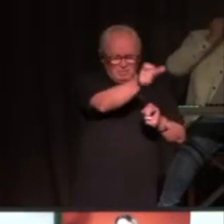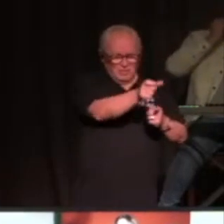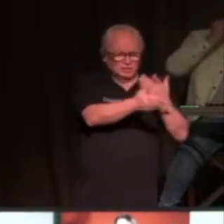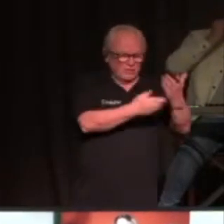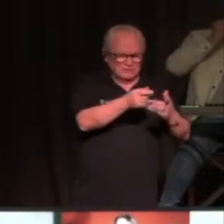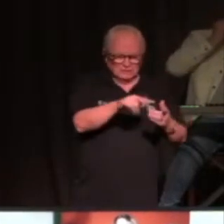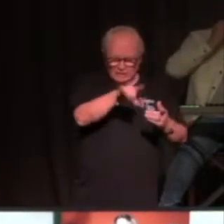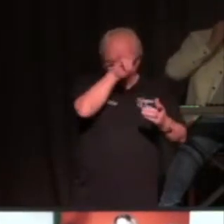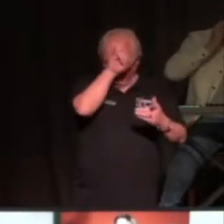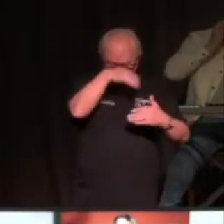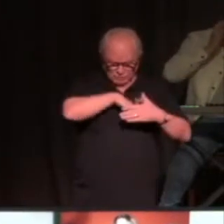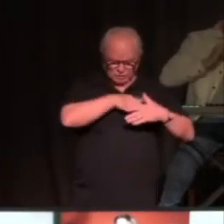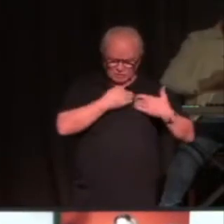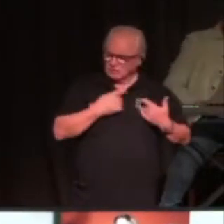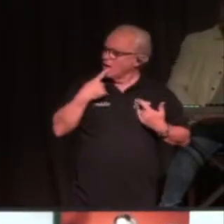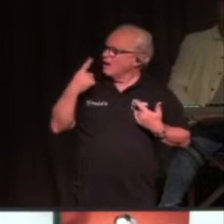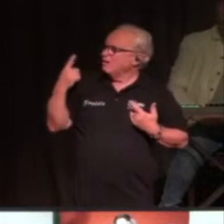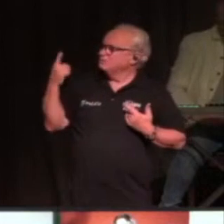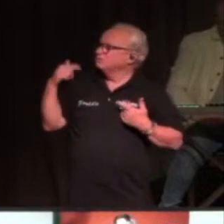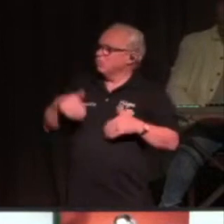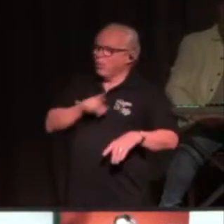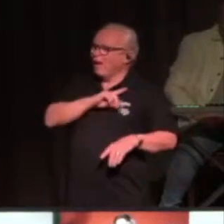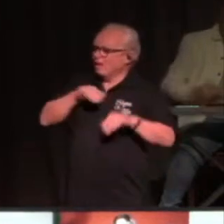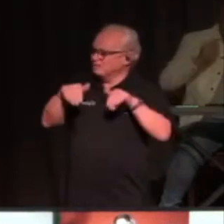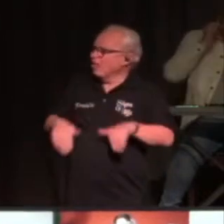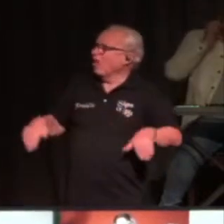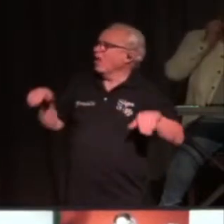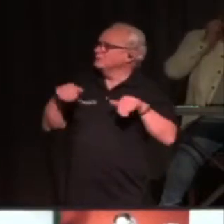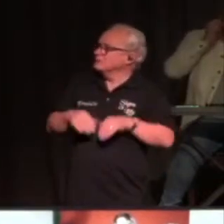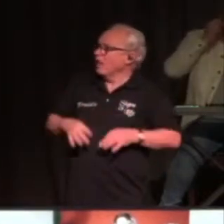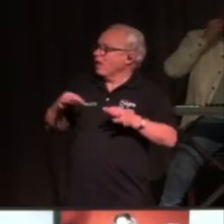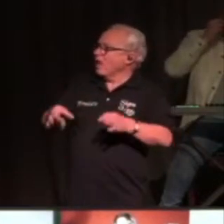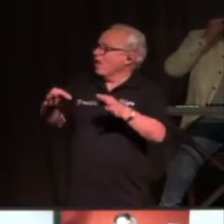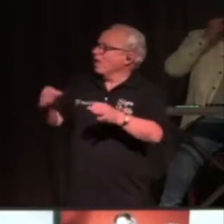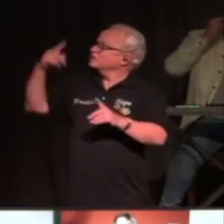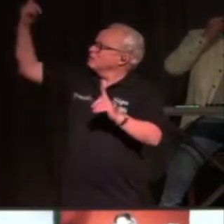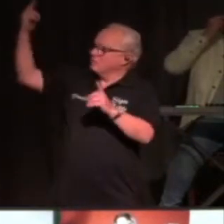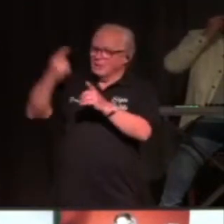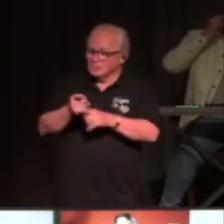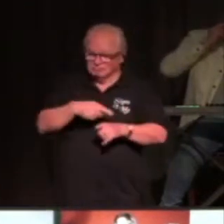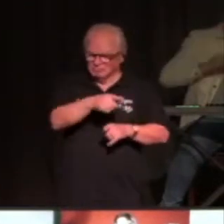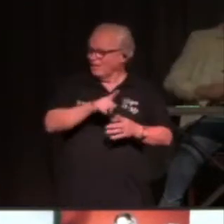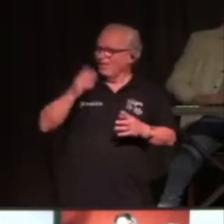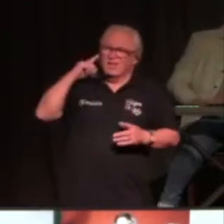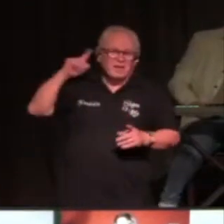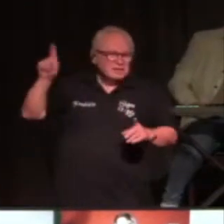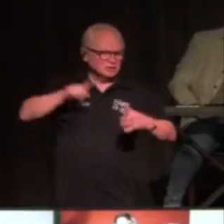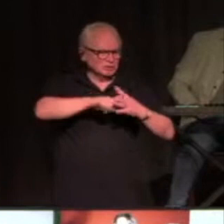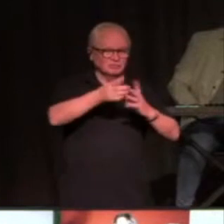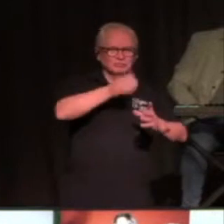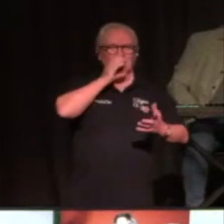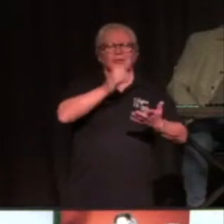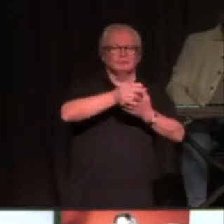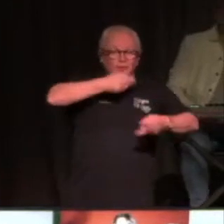coming, and begins to beat his fellow servants and to eat and drink with the drunkards, the master of that servant will come on